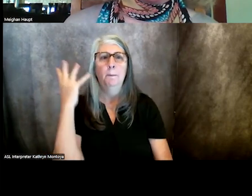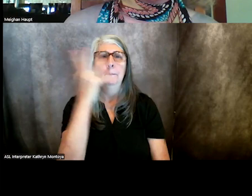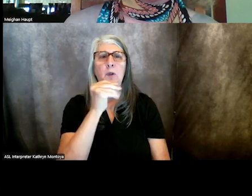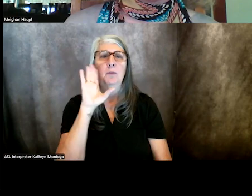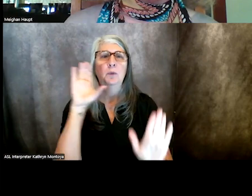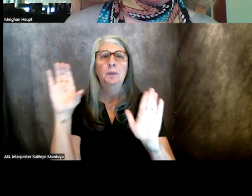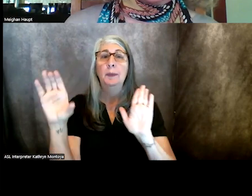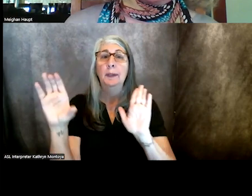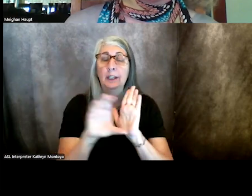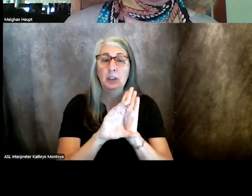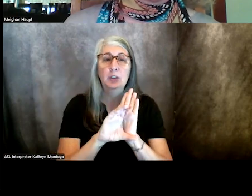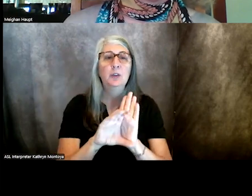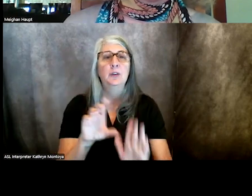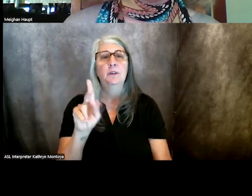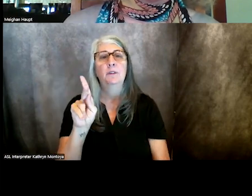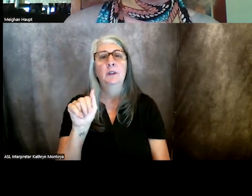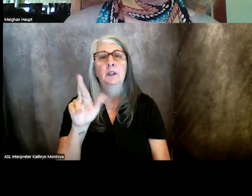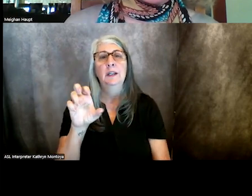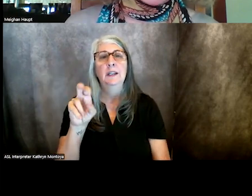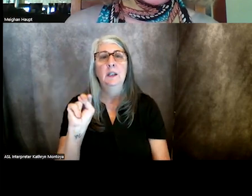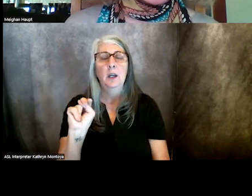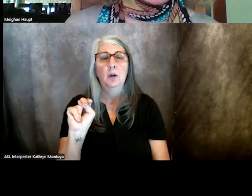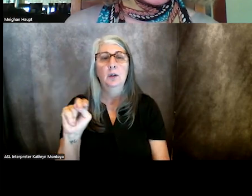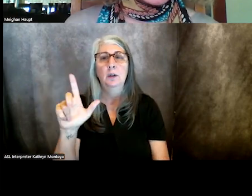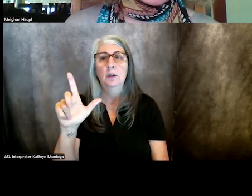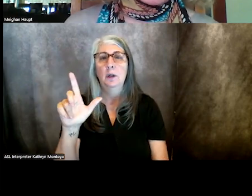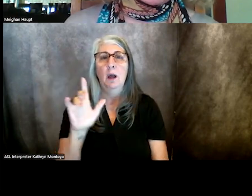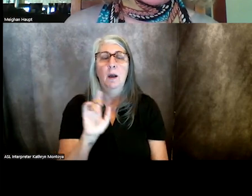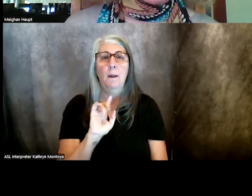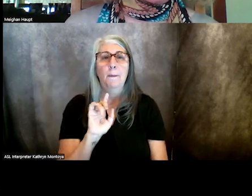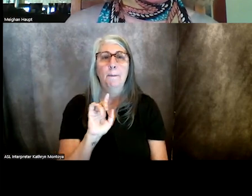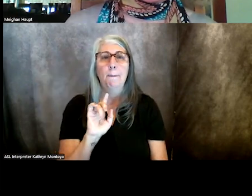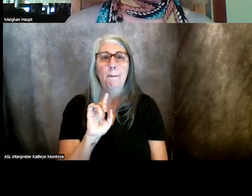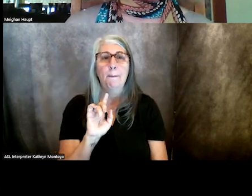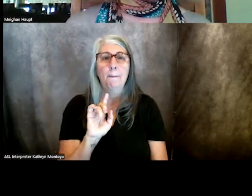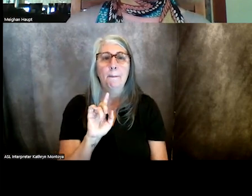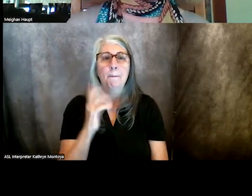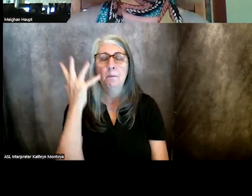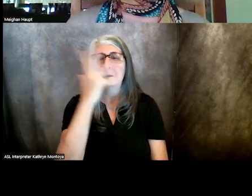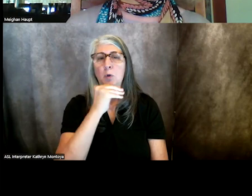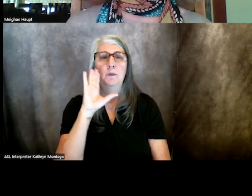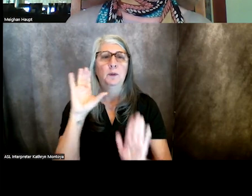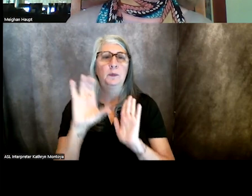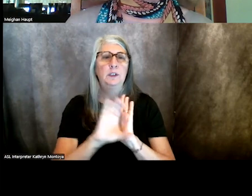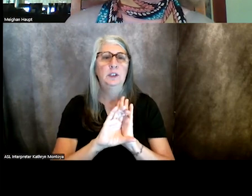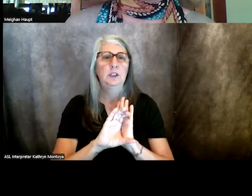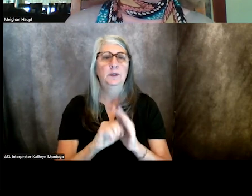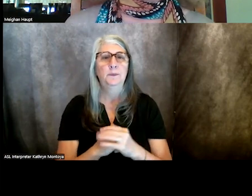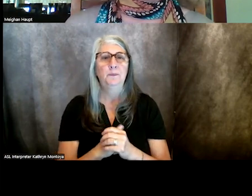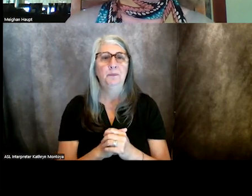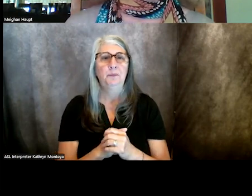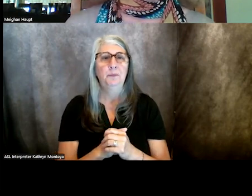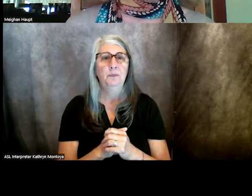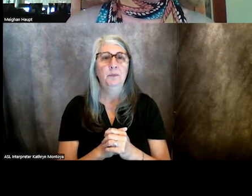of caring, loving images, and just know that